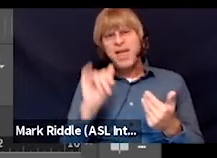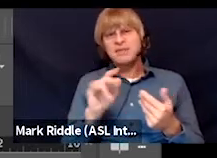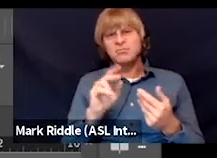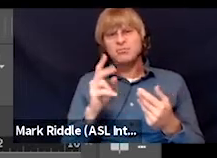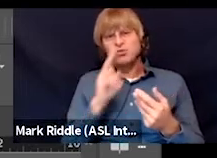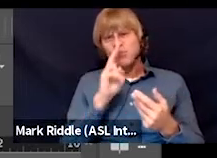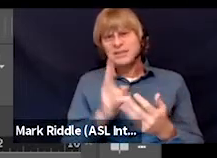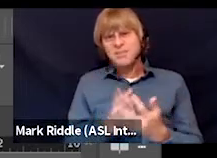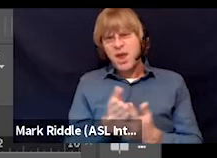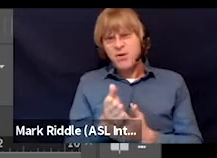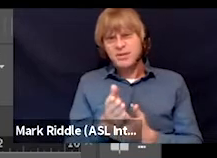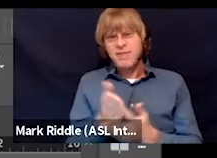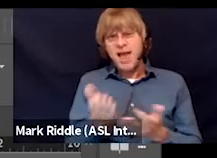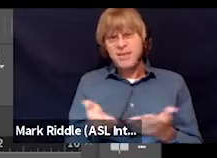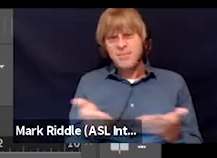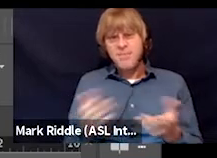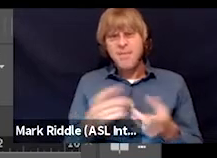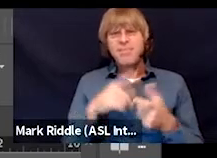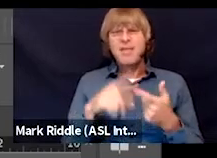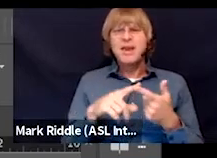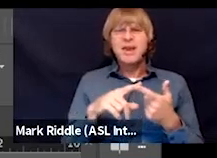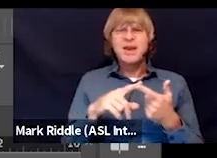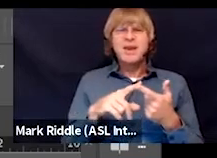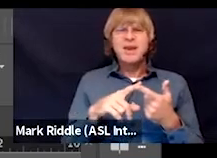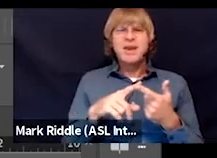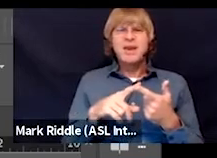transparent item, and then I would have